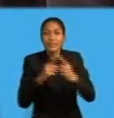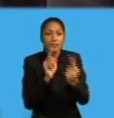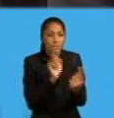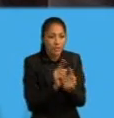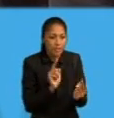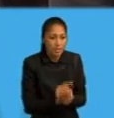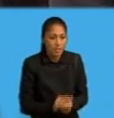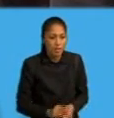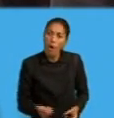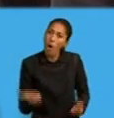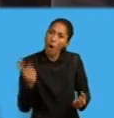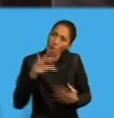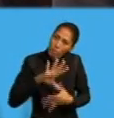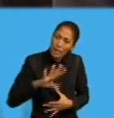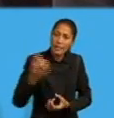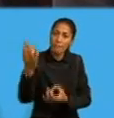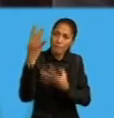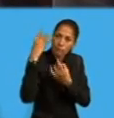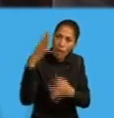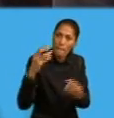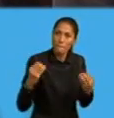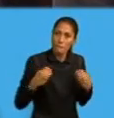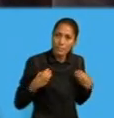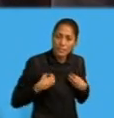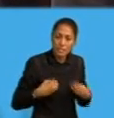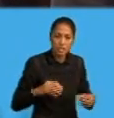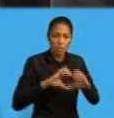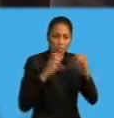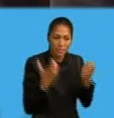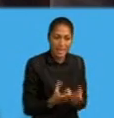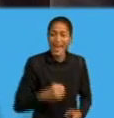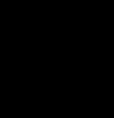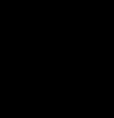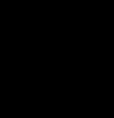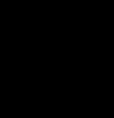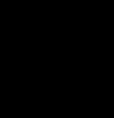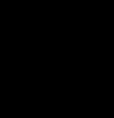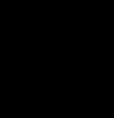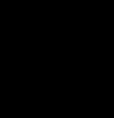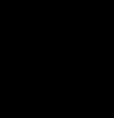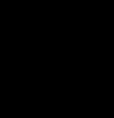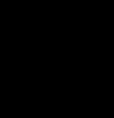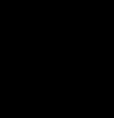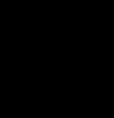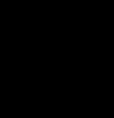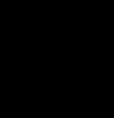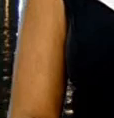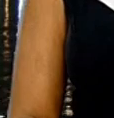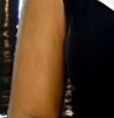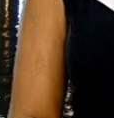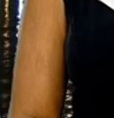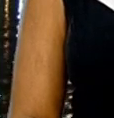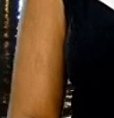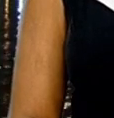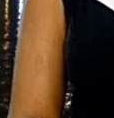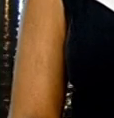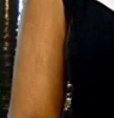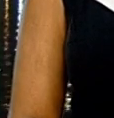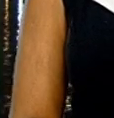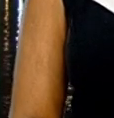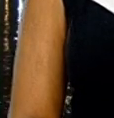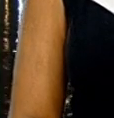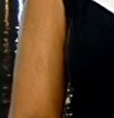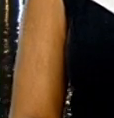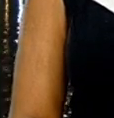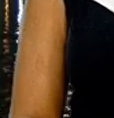Parliament will be informed about the ongoings of the presidency. Although the leader of the National